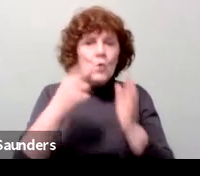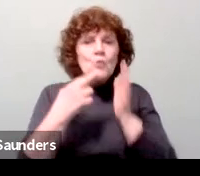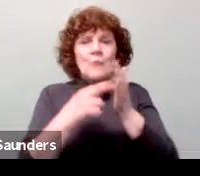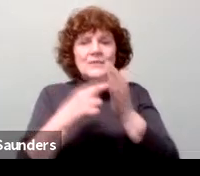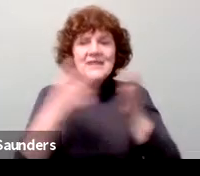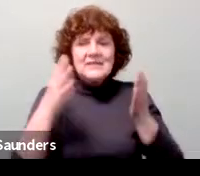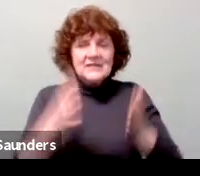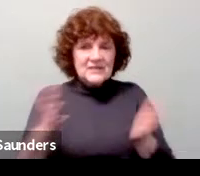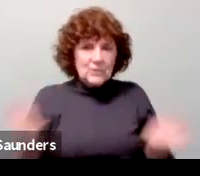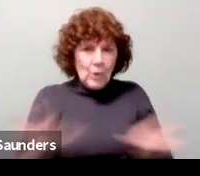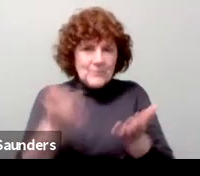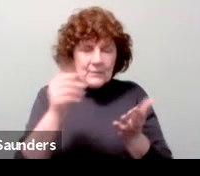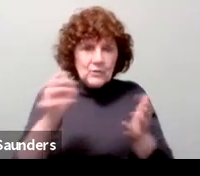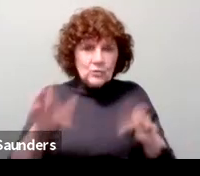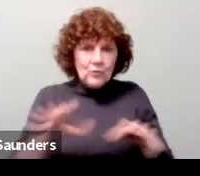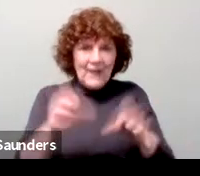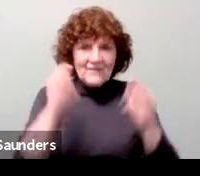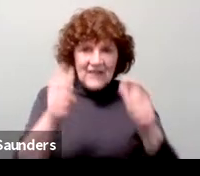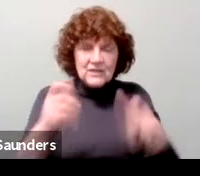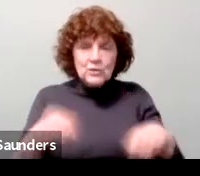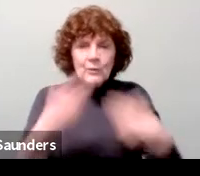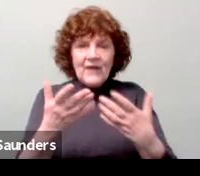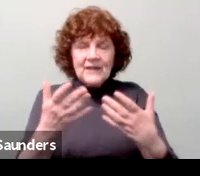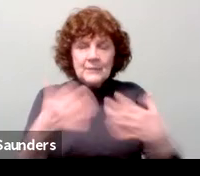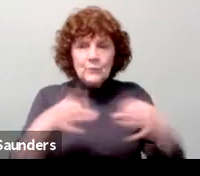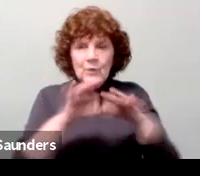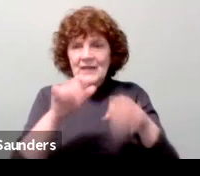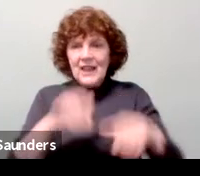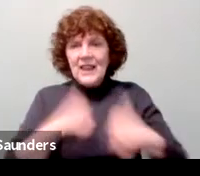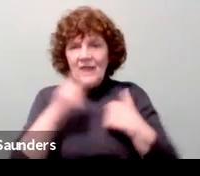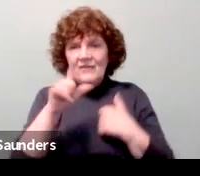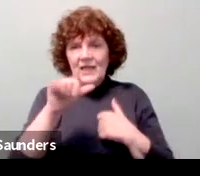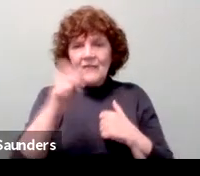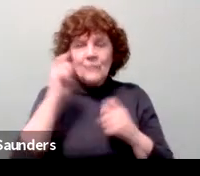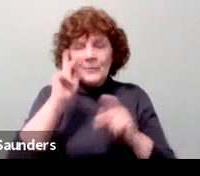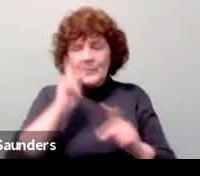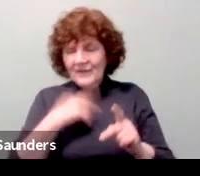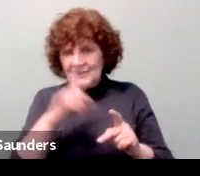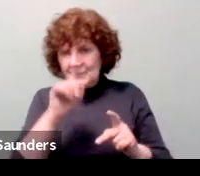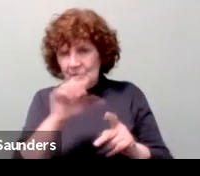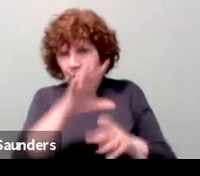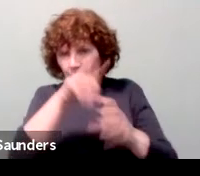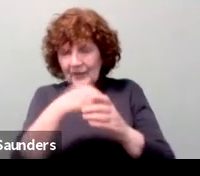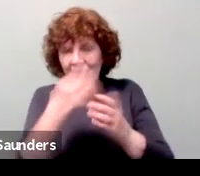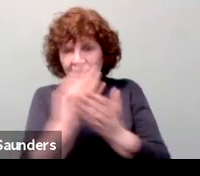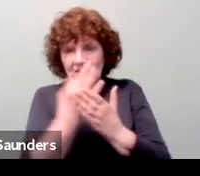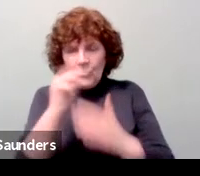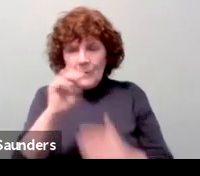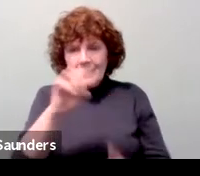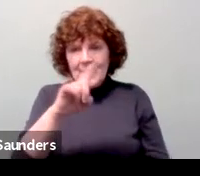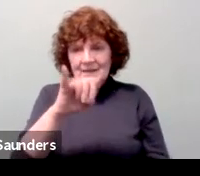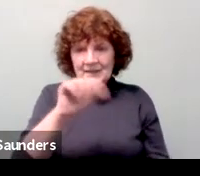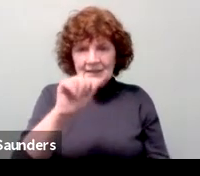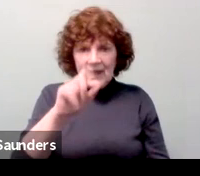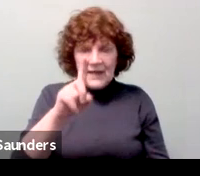critical lifelines for people with disabilities, including important funds for Medicaid and food assistance in